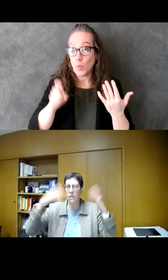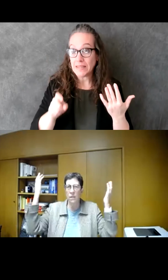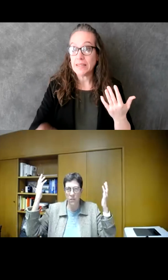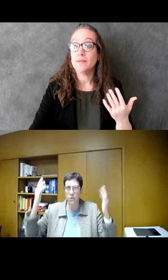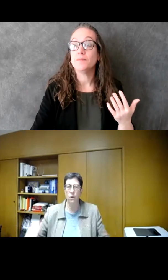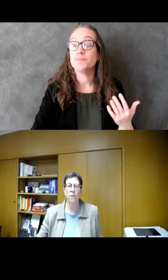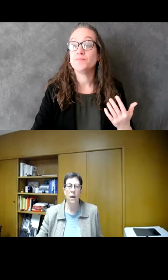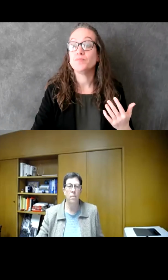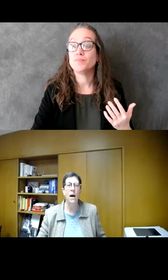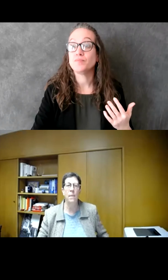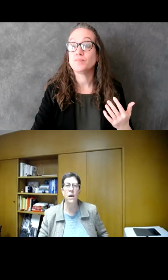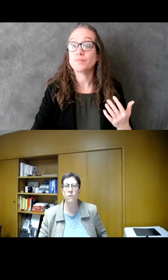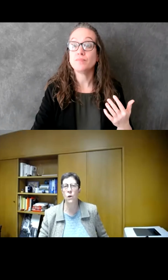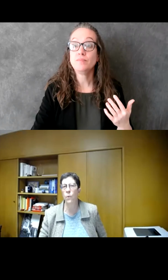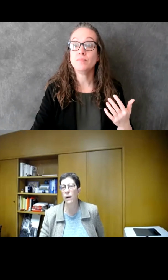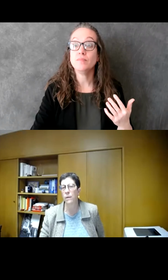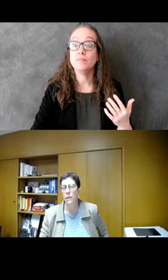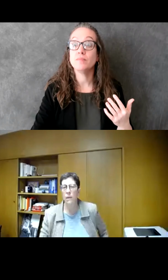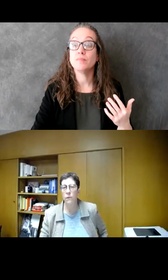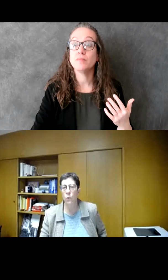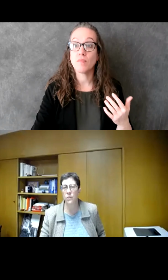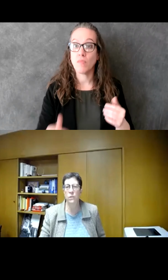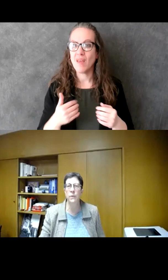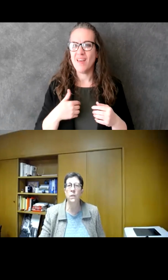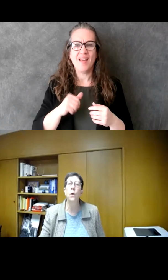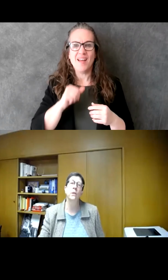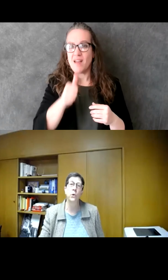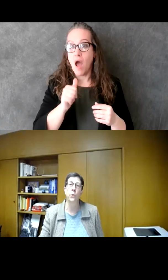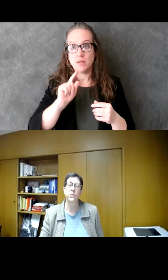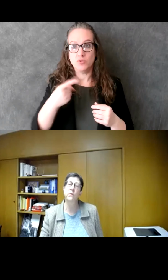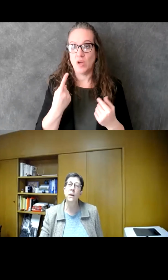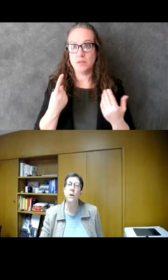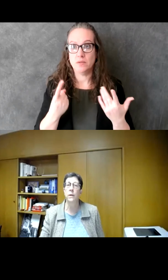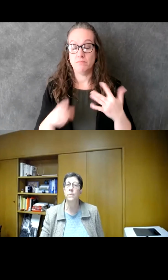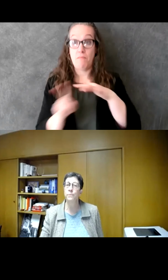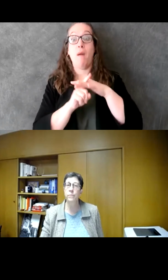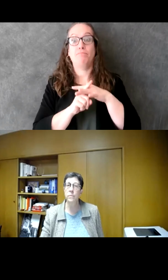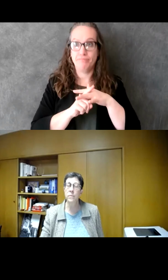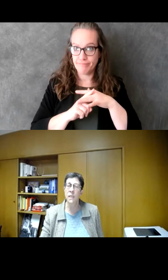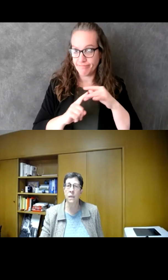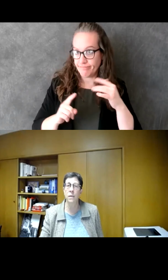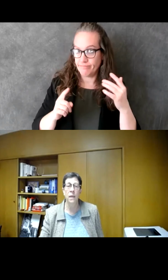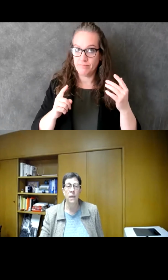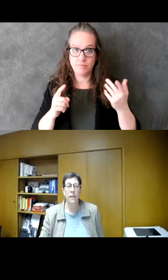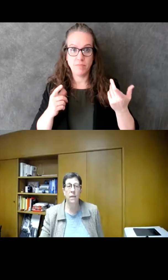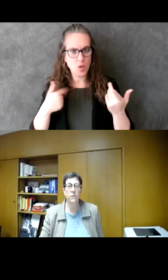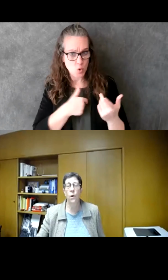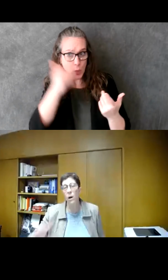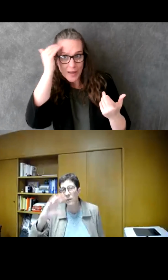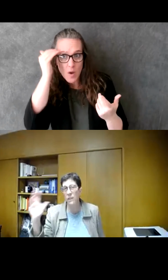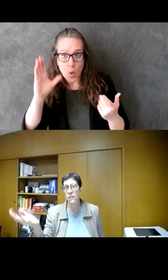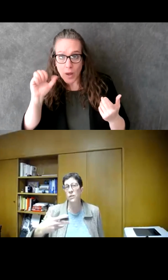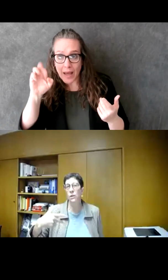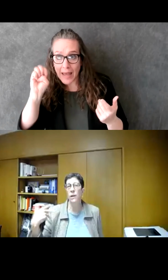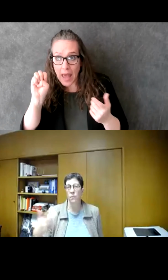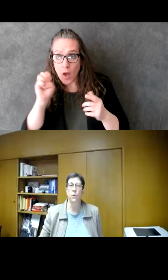awareness that it doesn't just sort of pop out of nowhere. And of course, do we know what the goals of care are? And so all